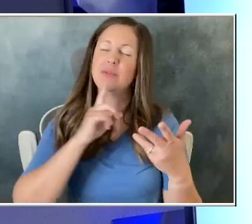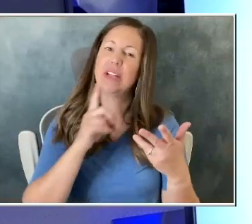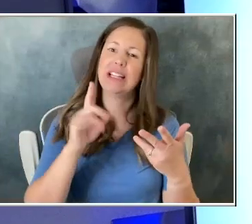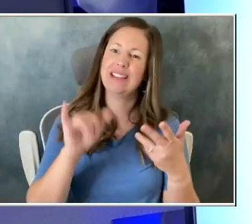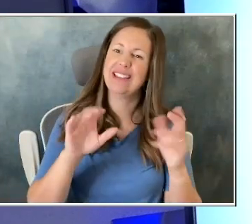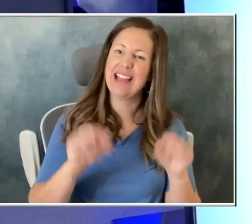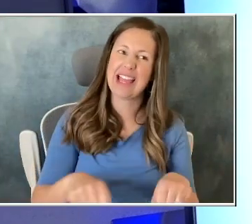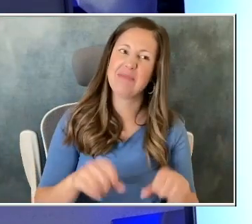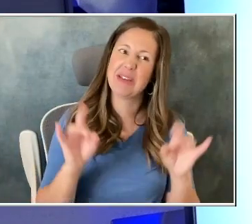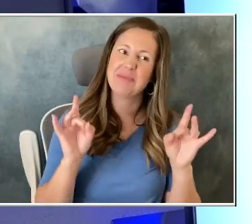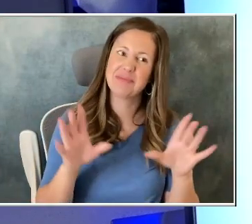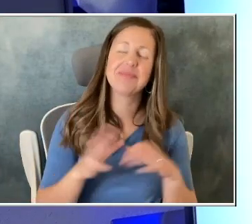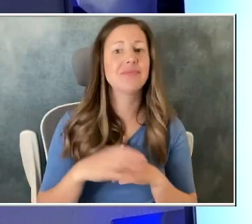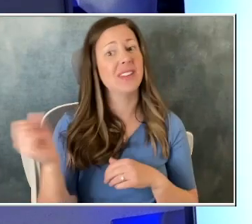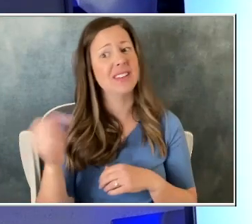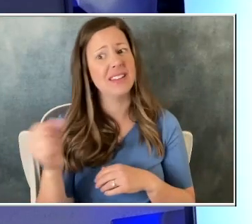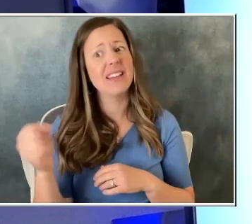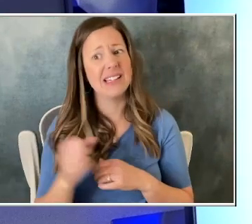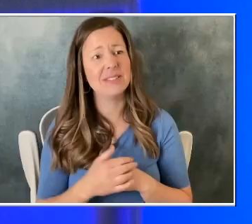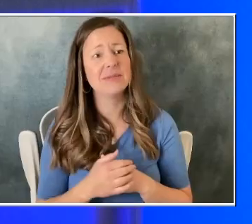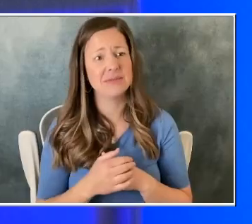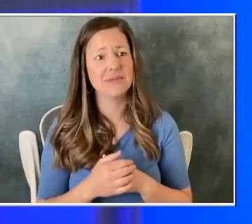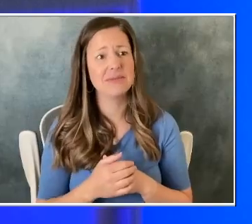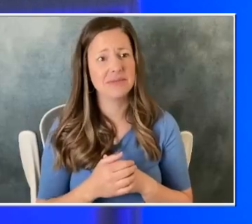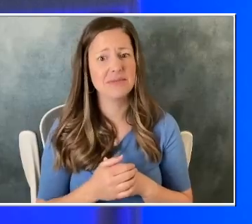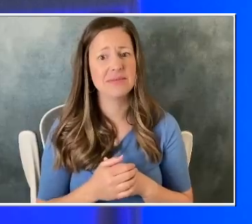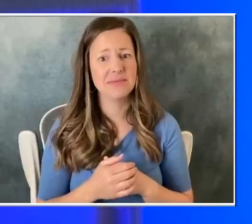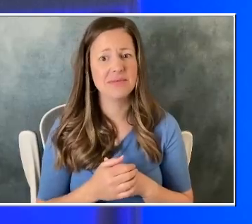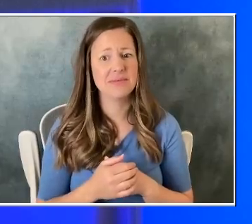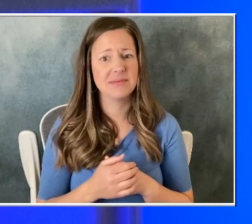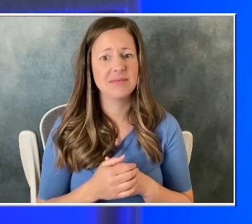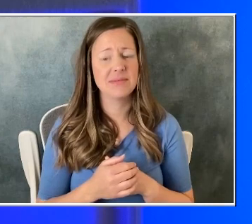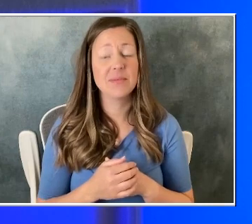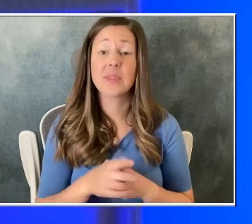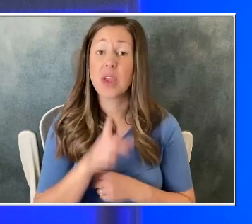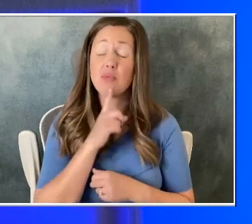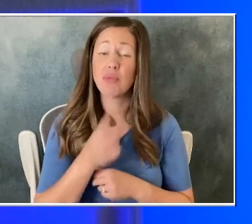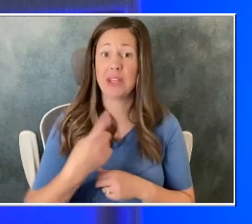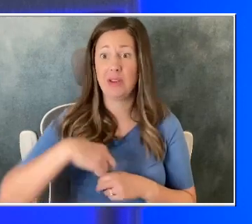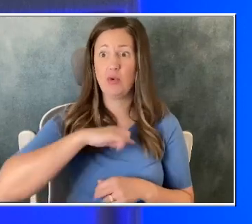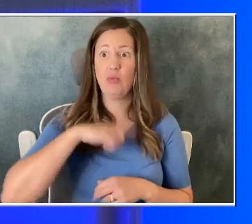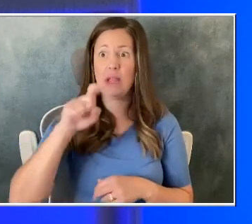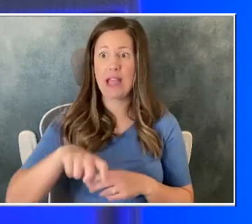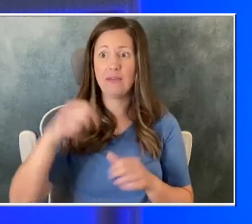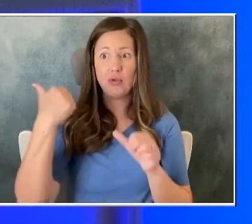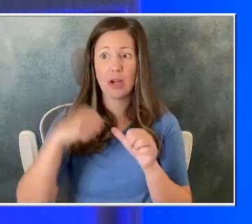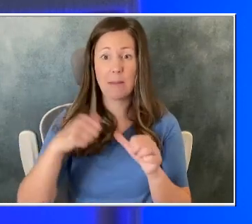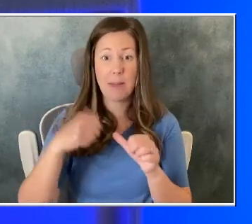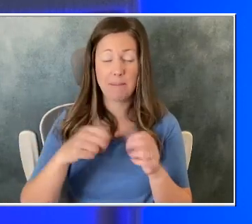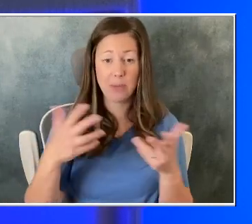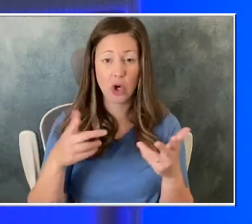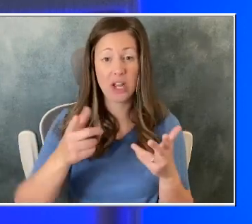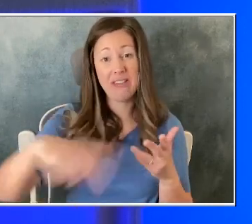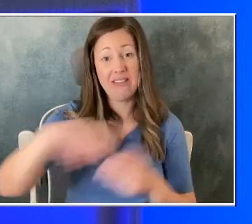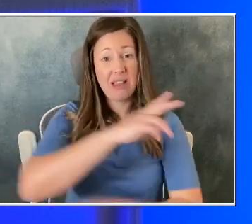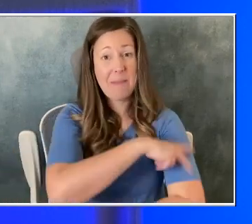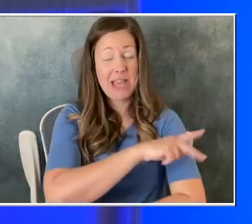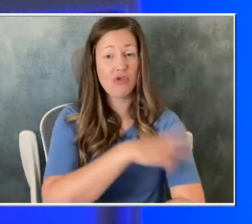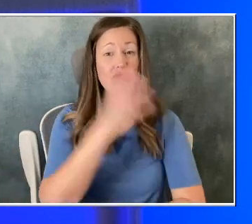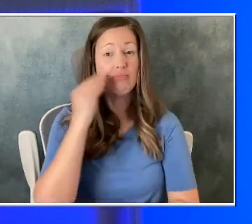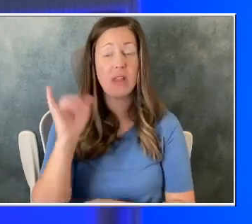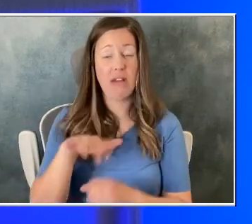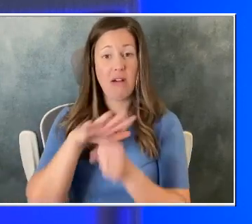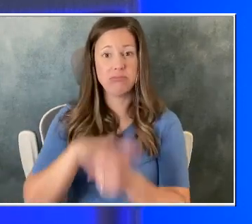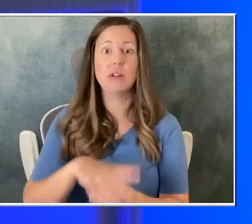Yeah, definitely. And what we have to keep in mind that these patients are immunosuppressed. So the likelihood of getting skin cancer